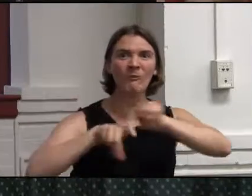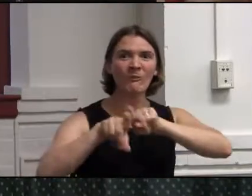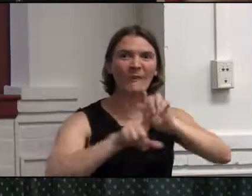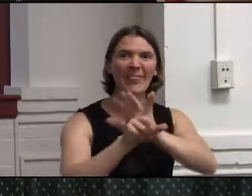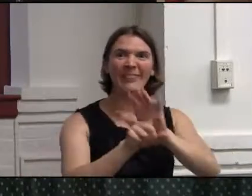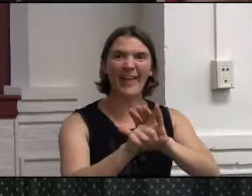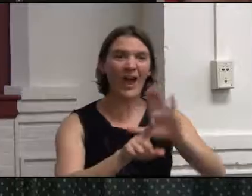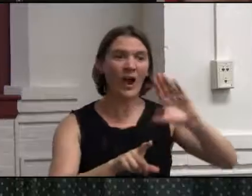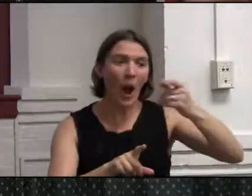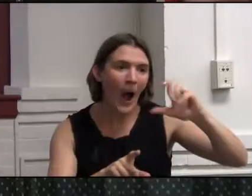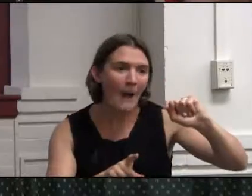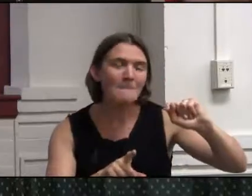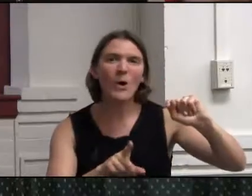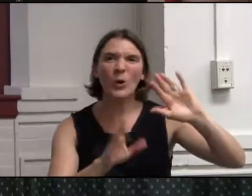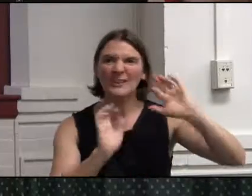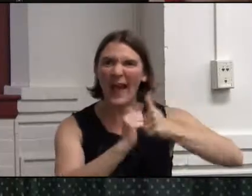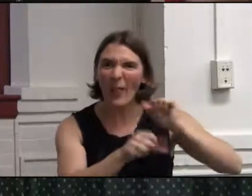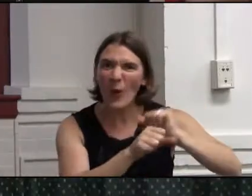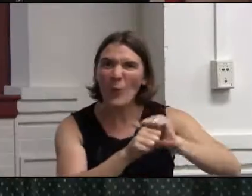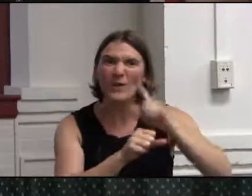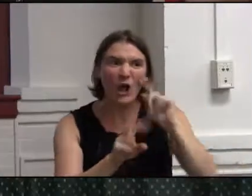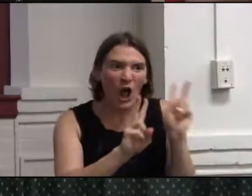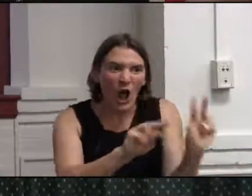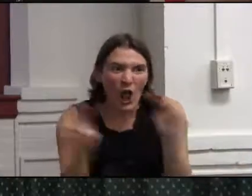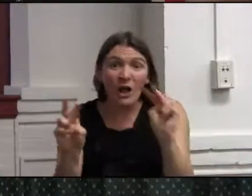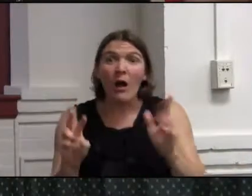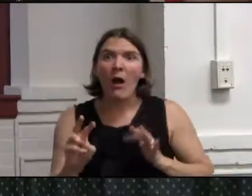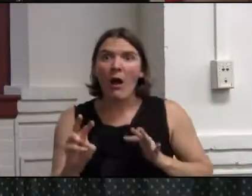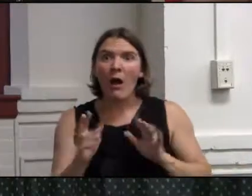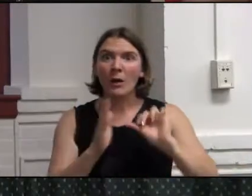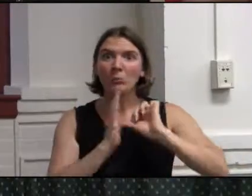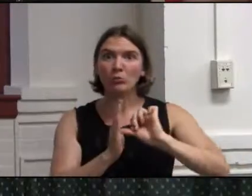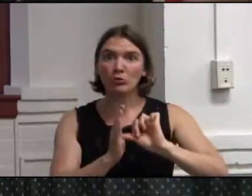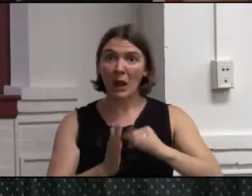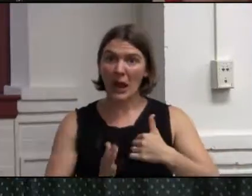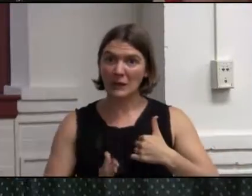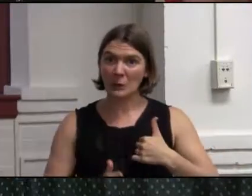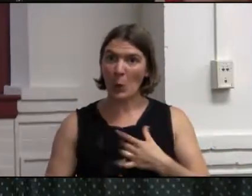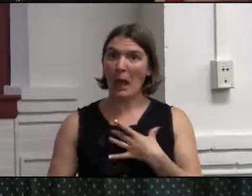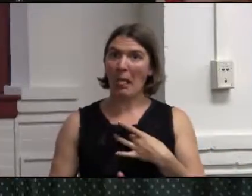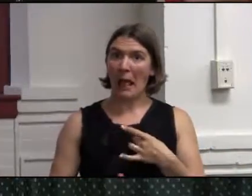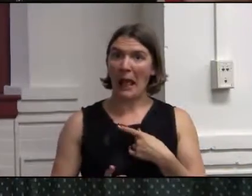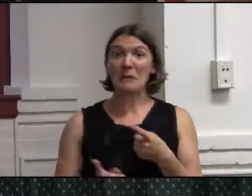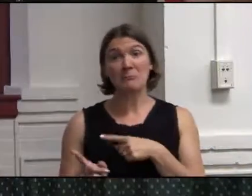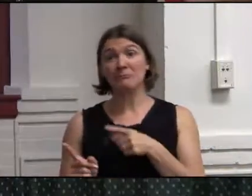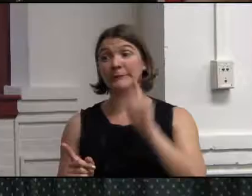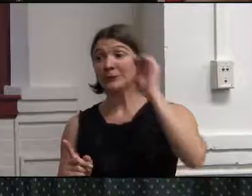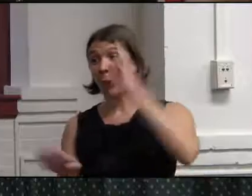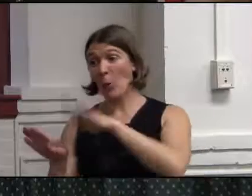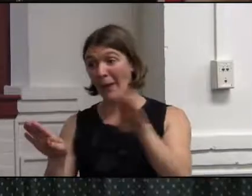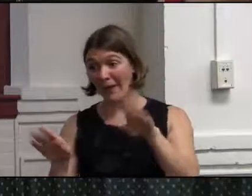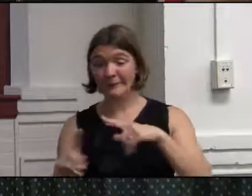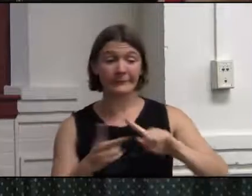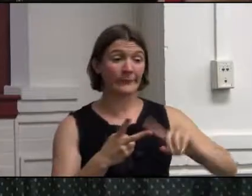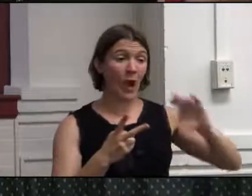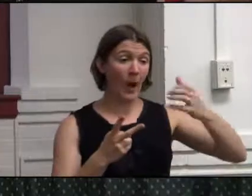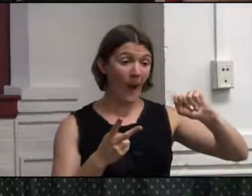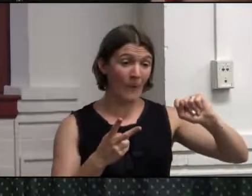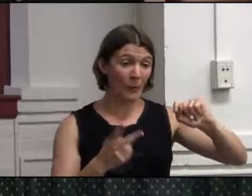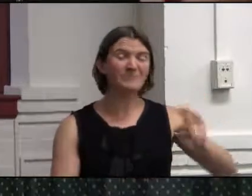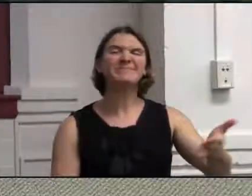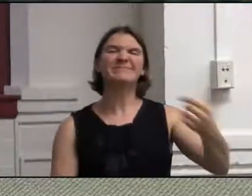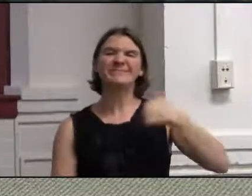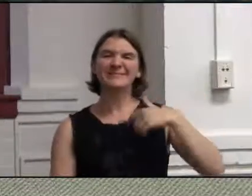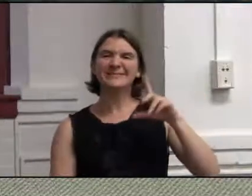The composting. Yeah. facility, which is also very impressive in different ways. So. And one other impressive thing